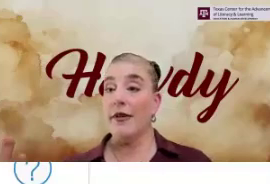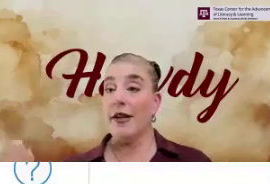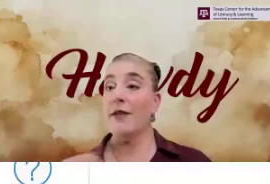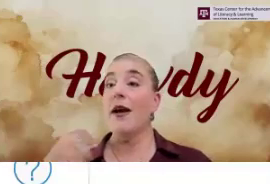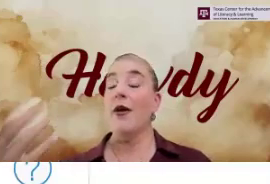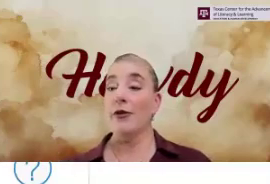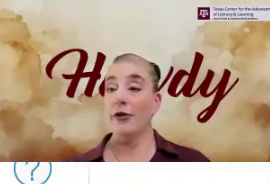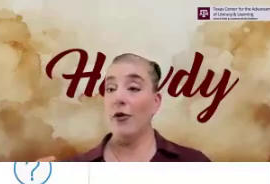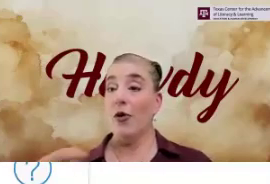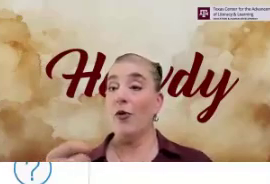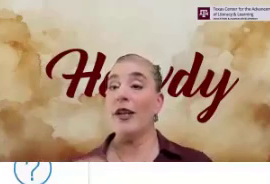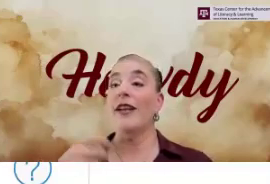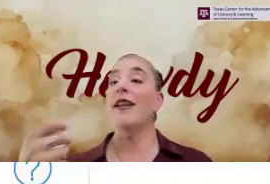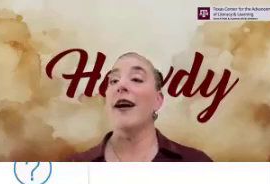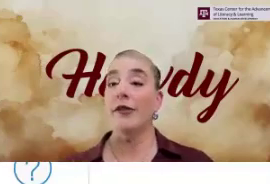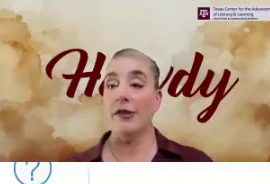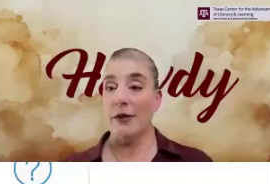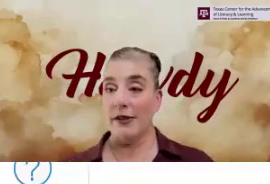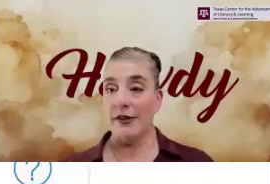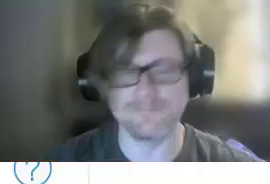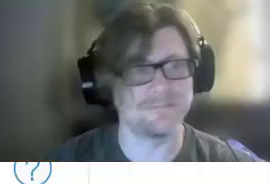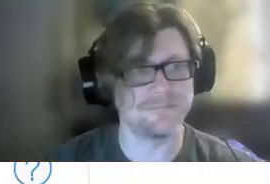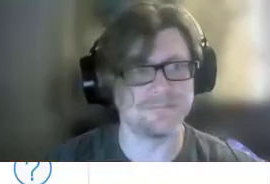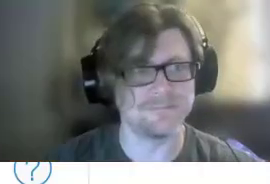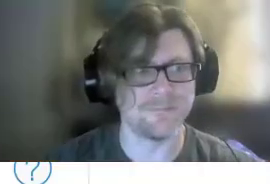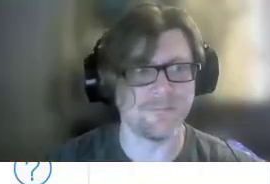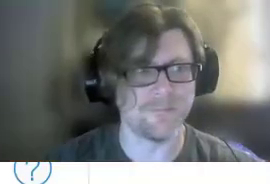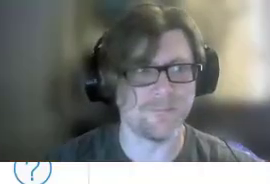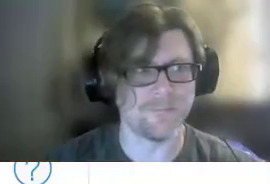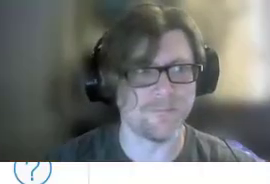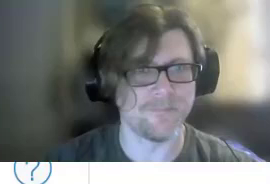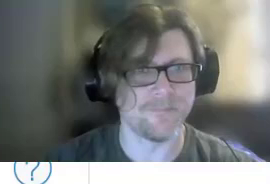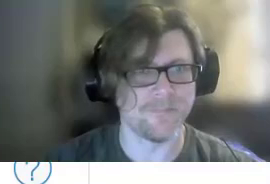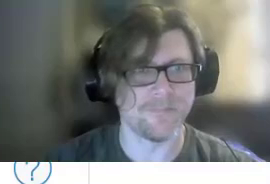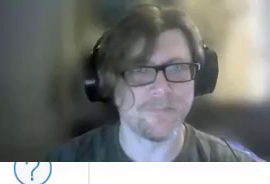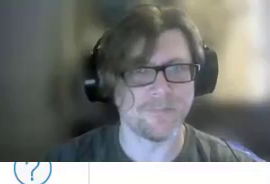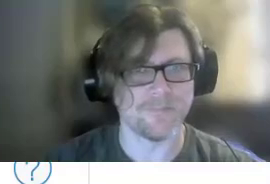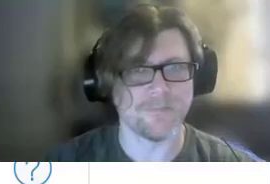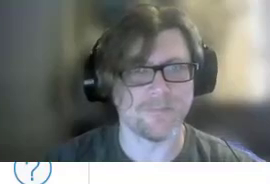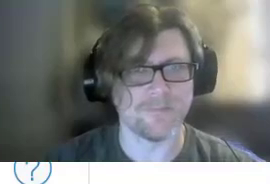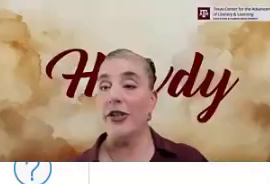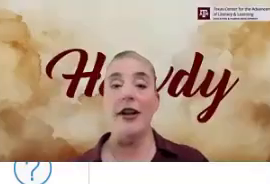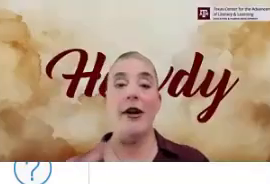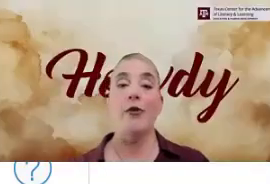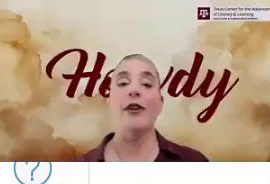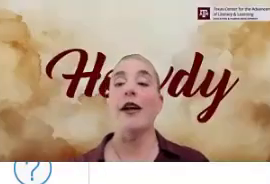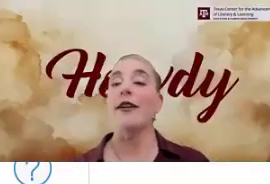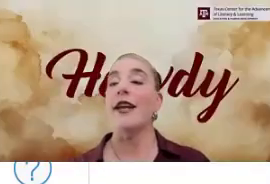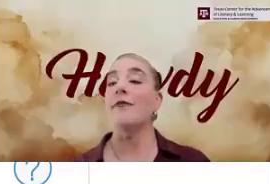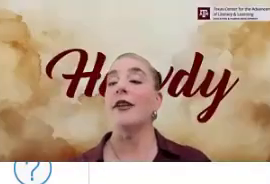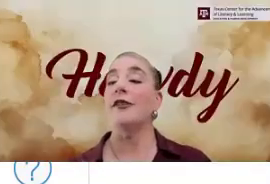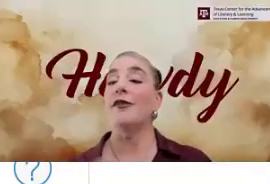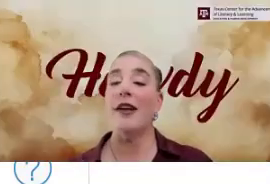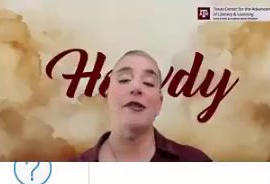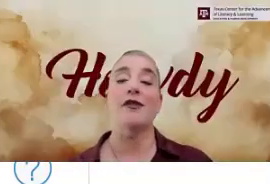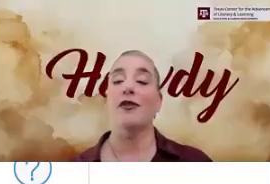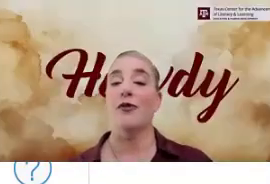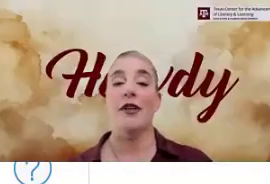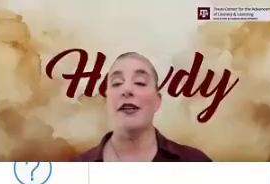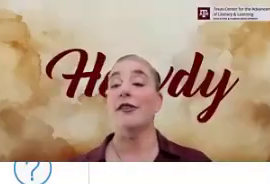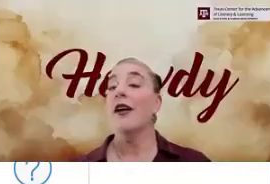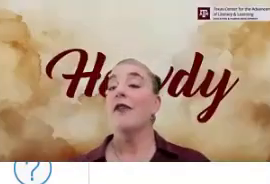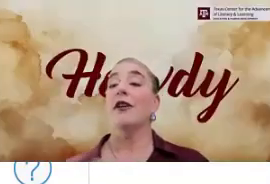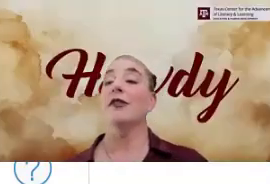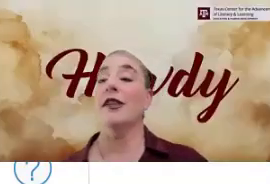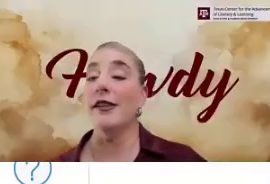get emails or we get announcements? There's a national organization that I will not name that is famous